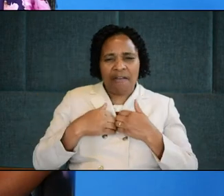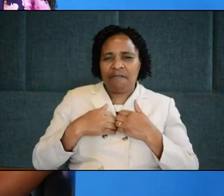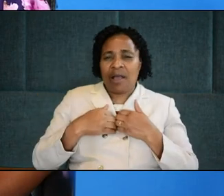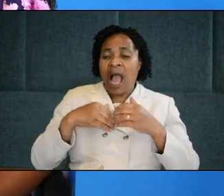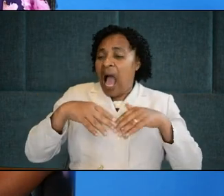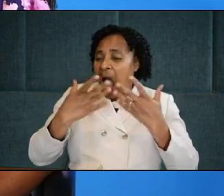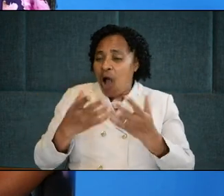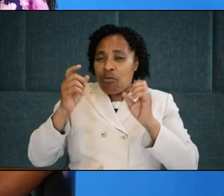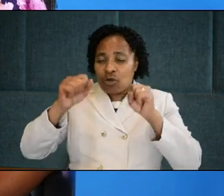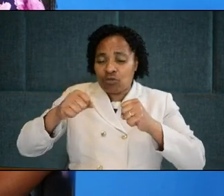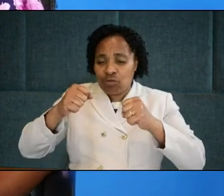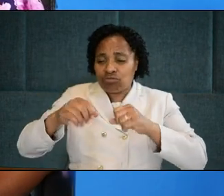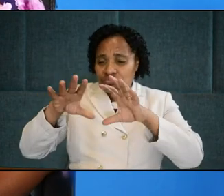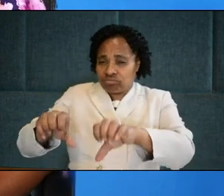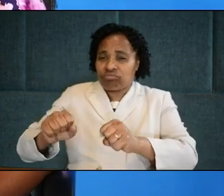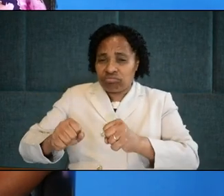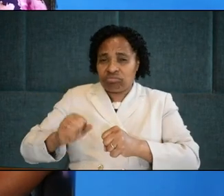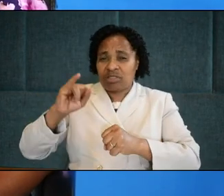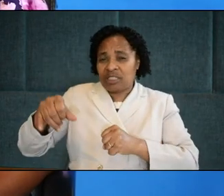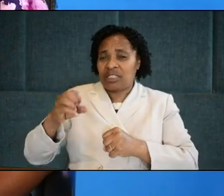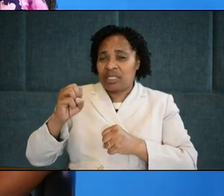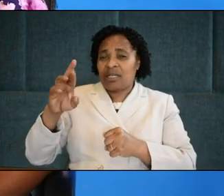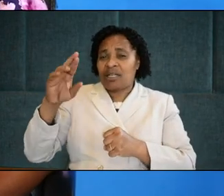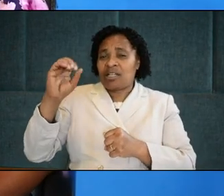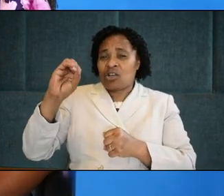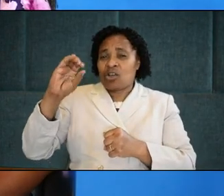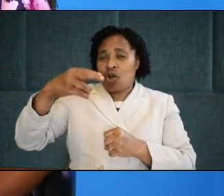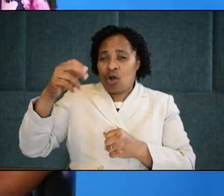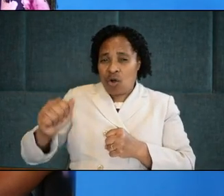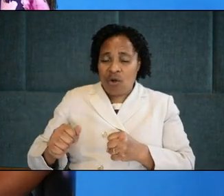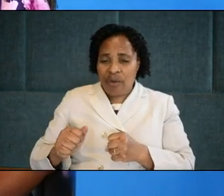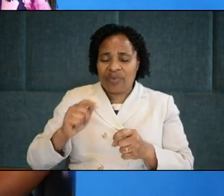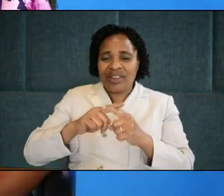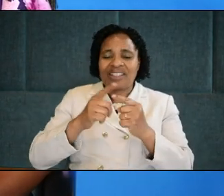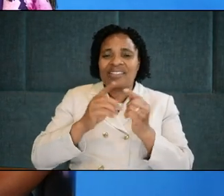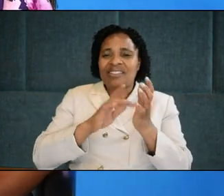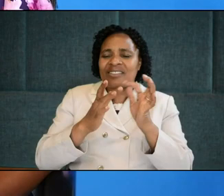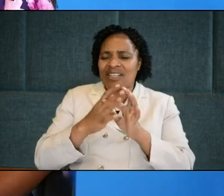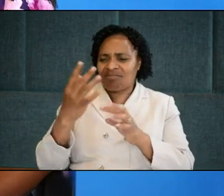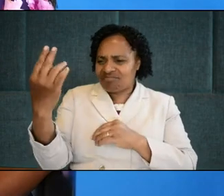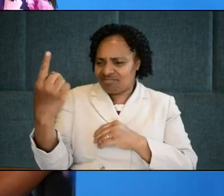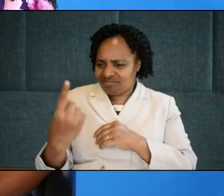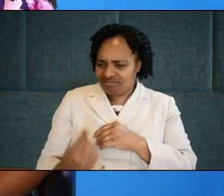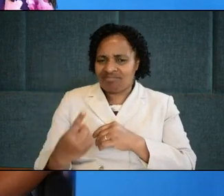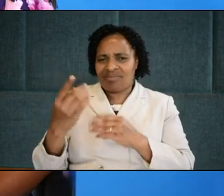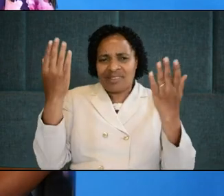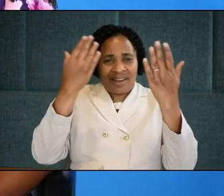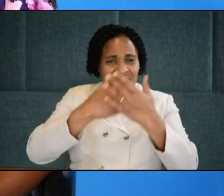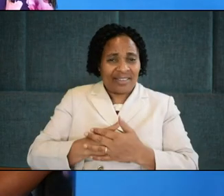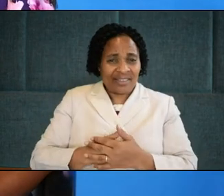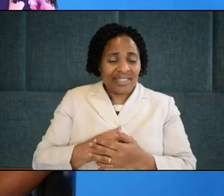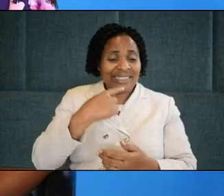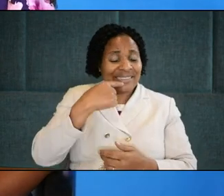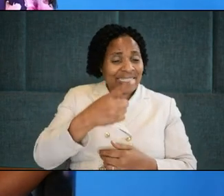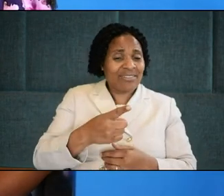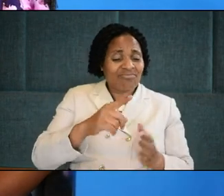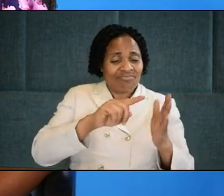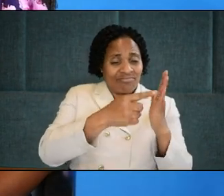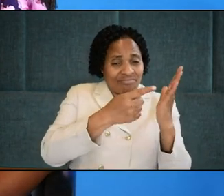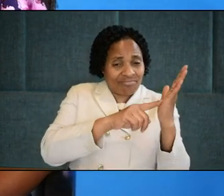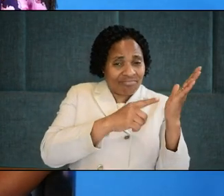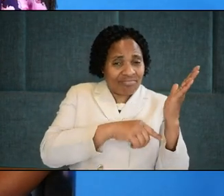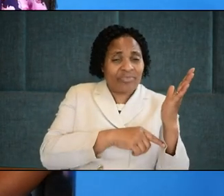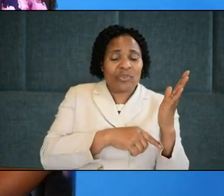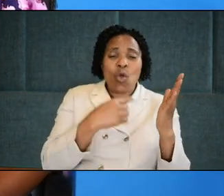Jericho, went out by himself at night, and then Jesus came to him. And, you know, he told the instructions to